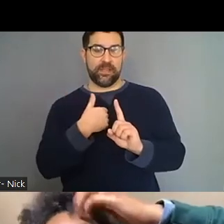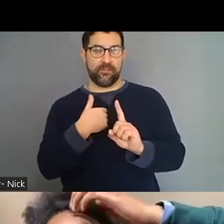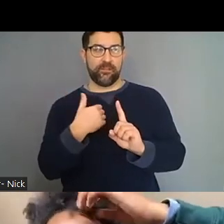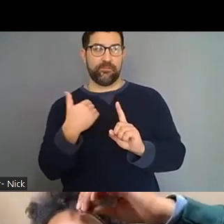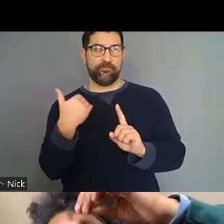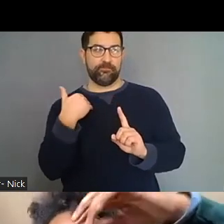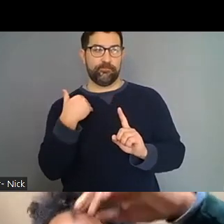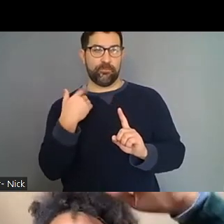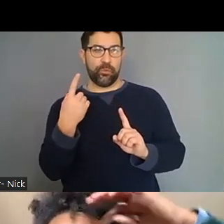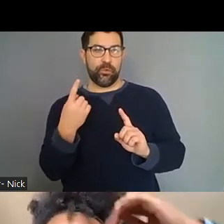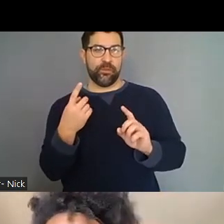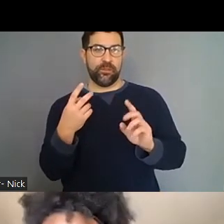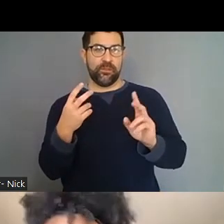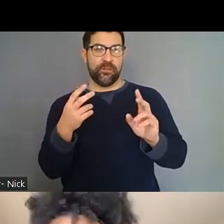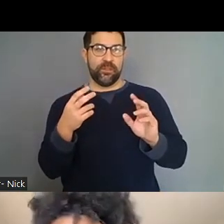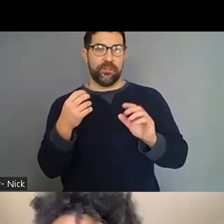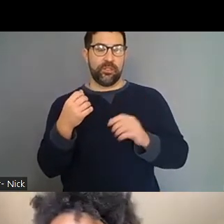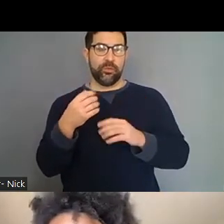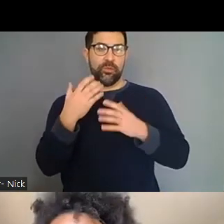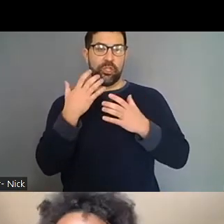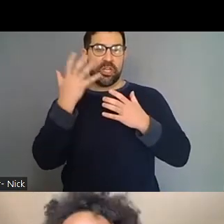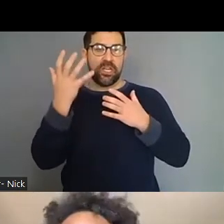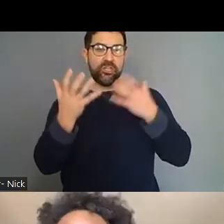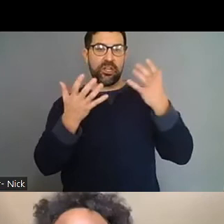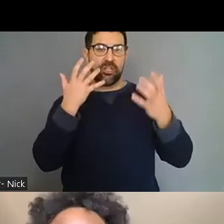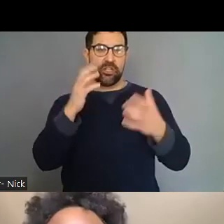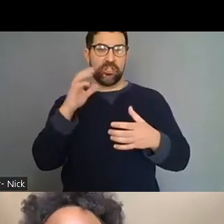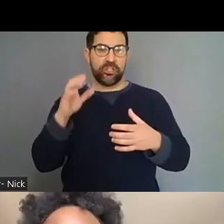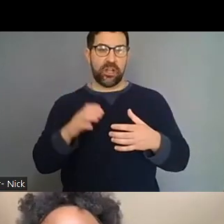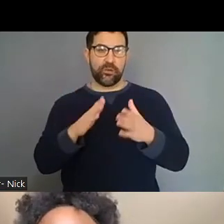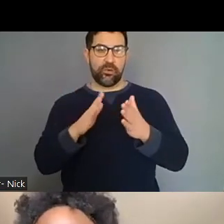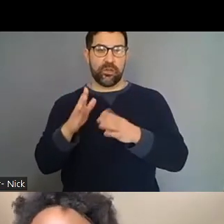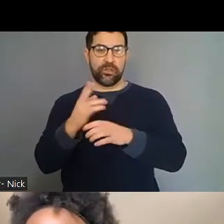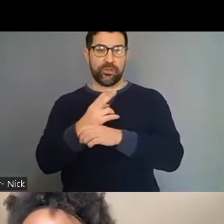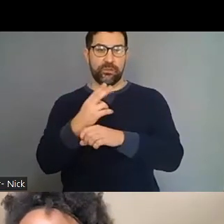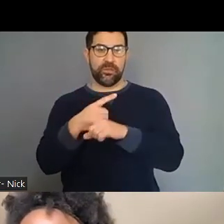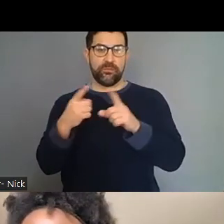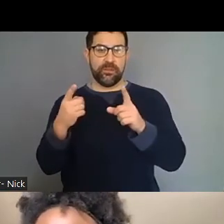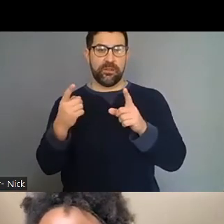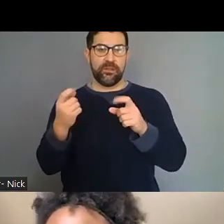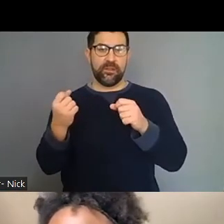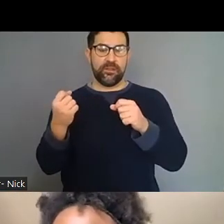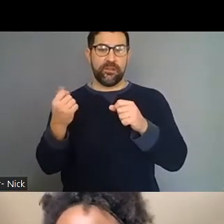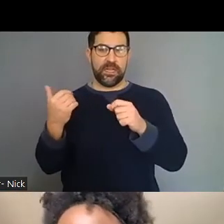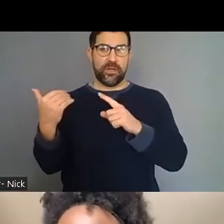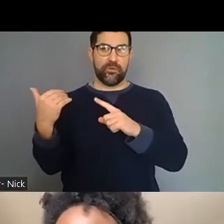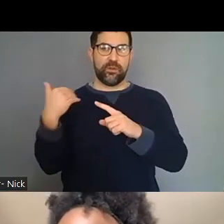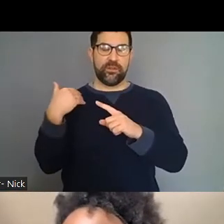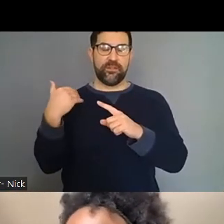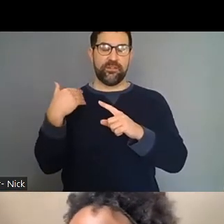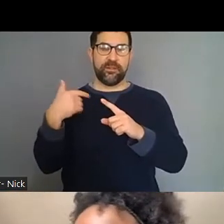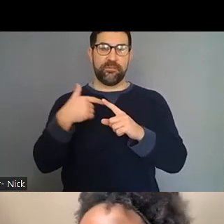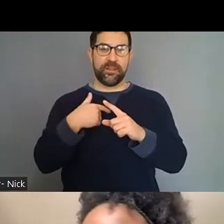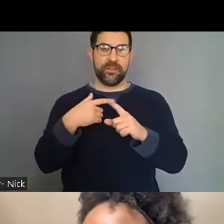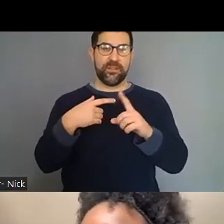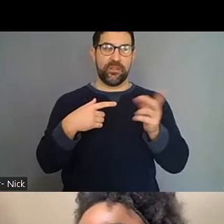chant that Chicago organizers use. I don't know if it's used anywhere else, but a lot of times, and this is what kind of reminded me when Rommy and Dora